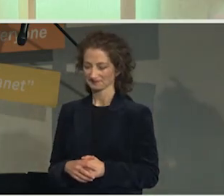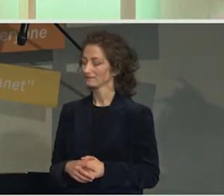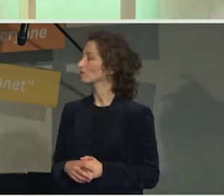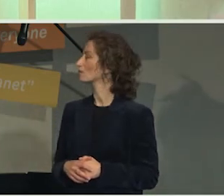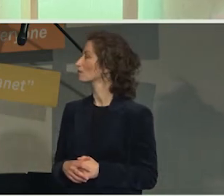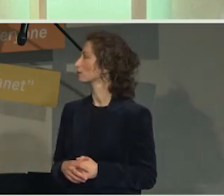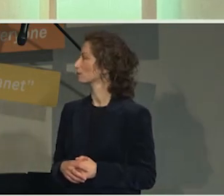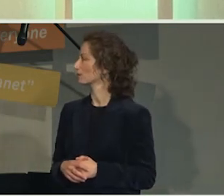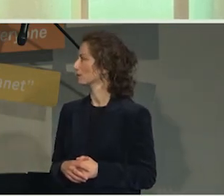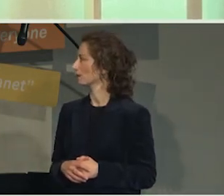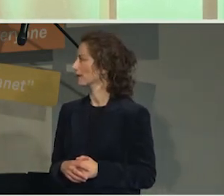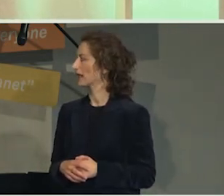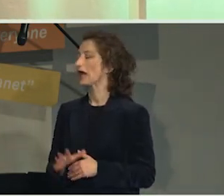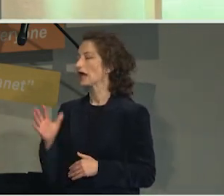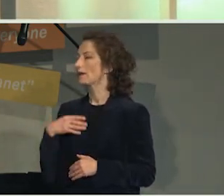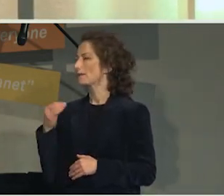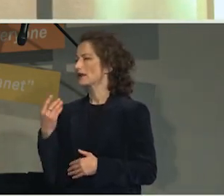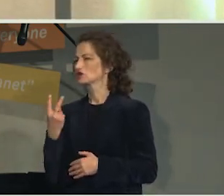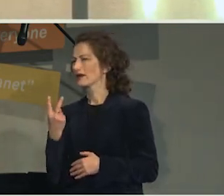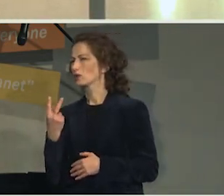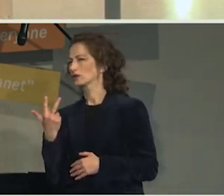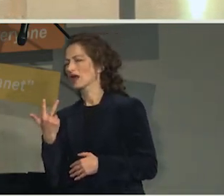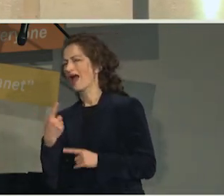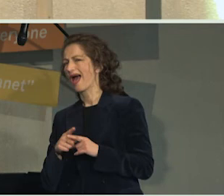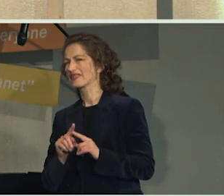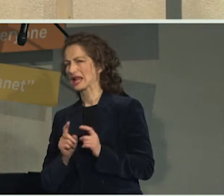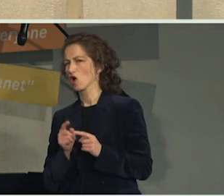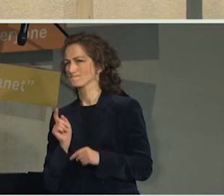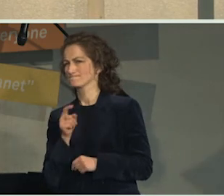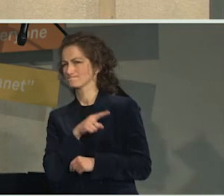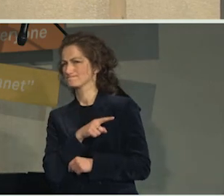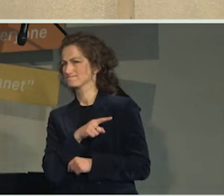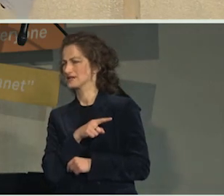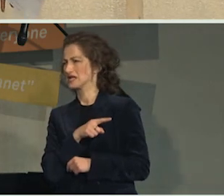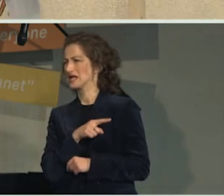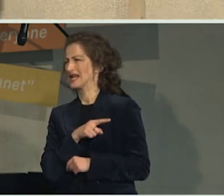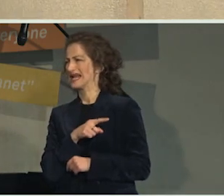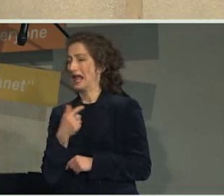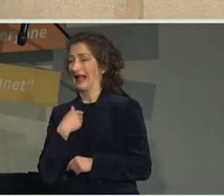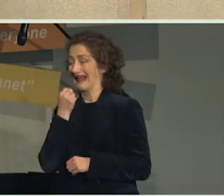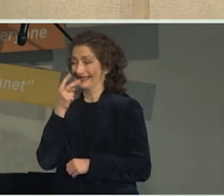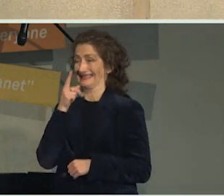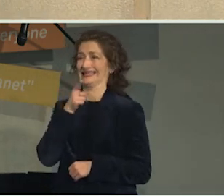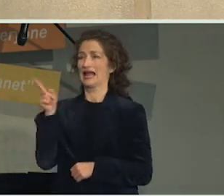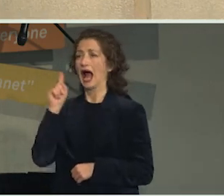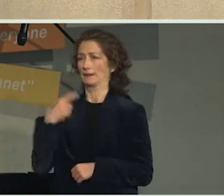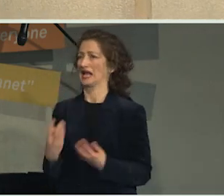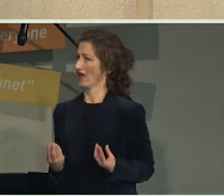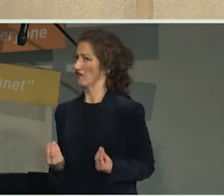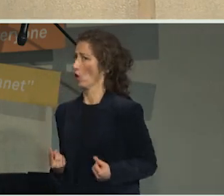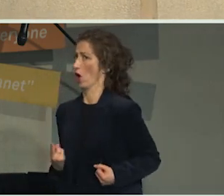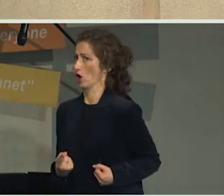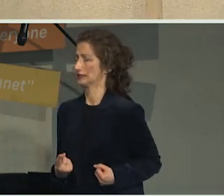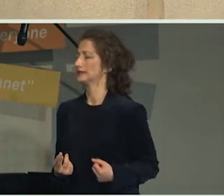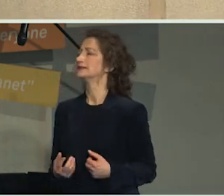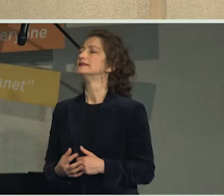Okay. And I know there's like two or three other rooms, right, that have that we can't see you guys, but I feel y'all. I